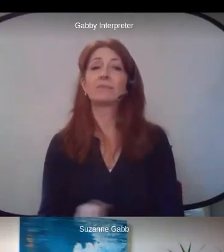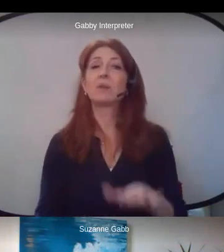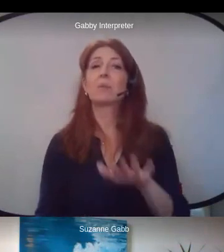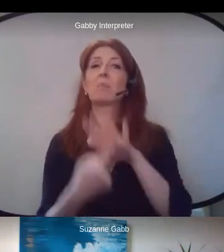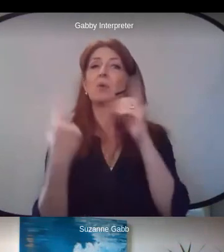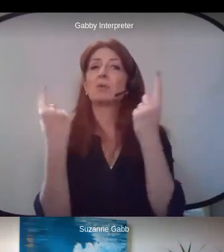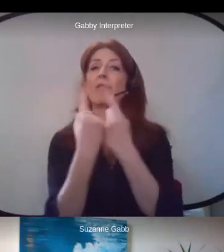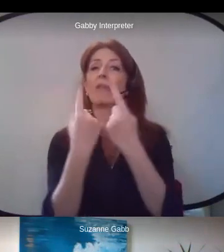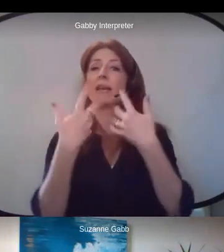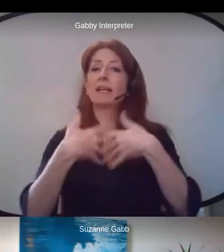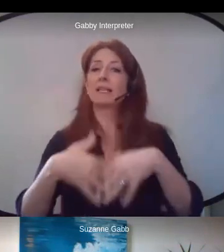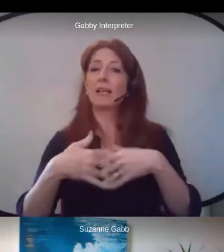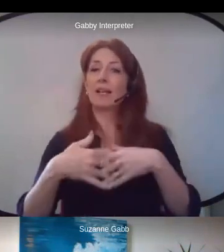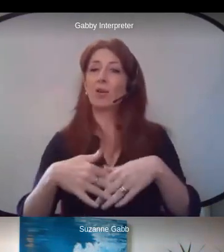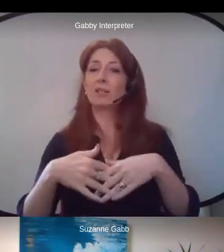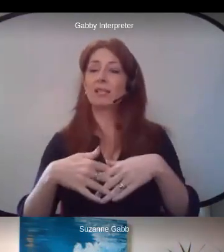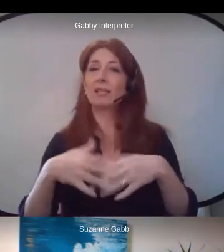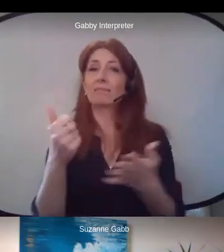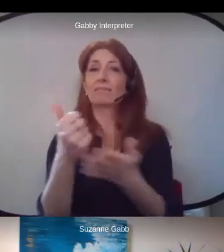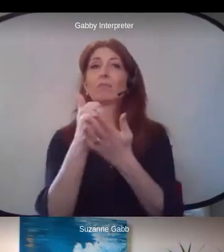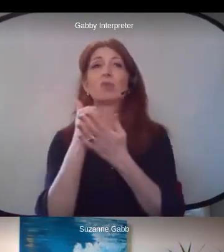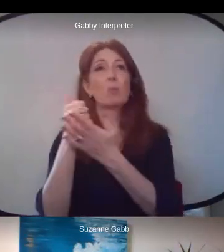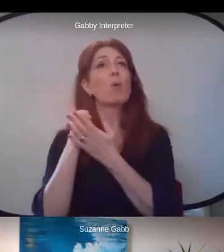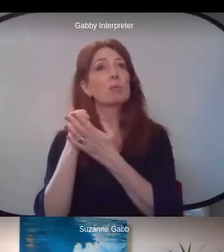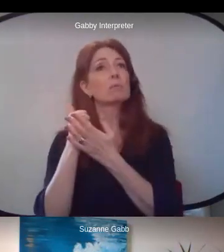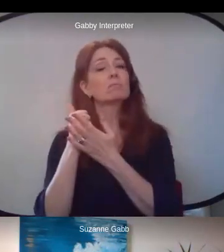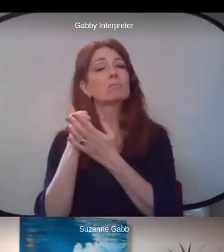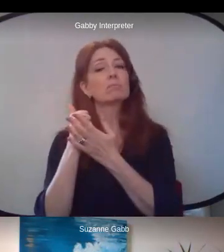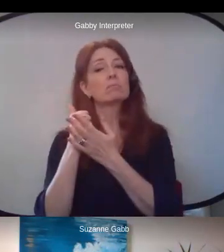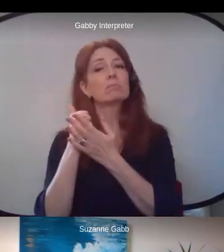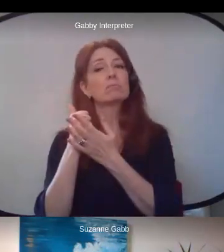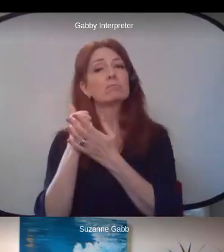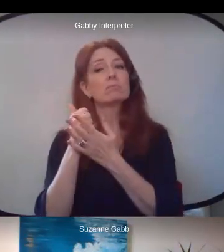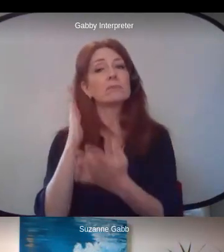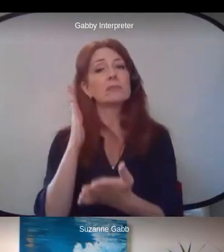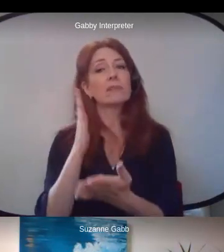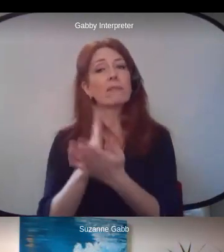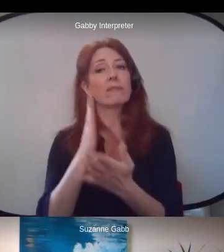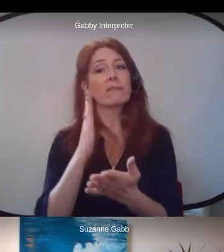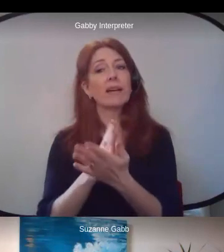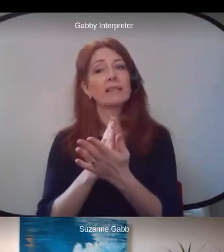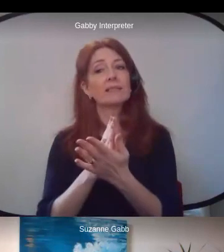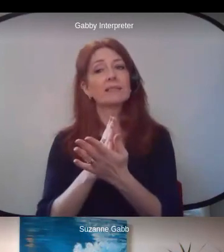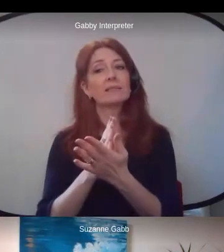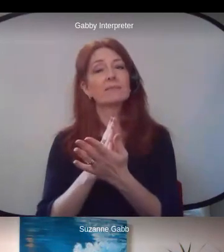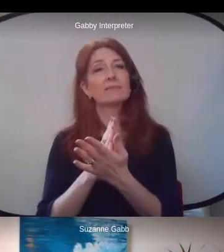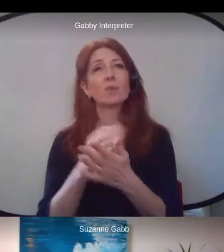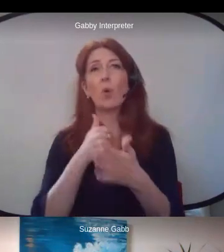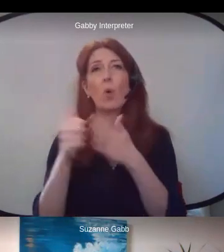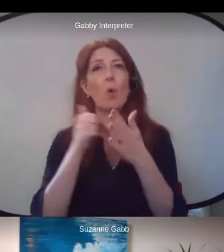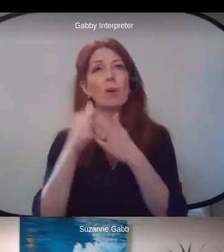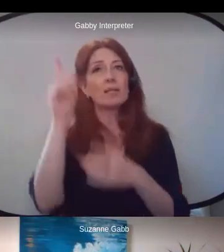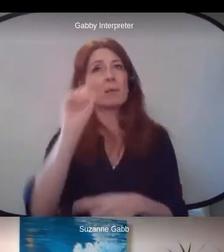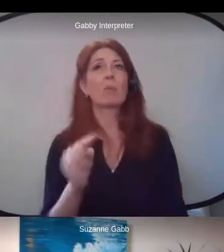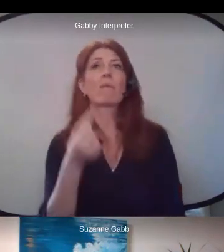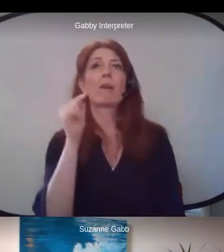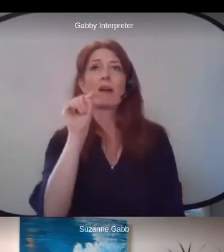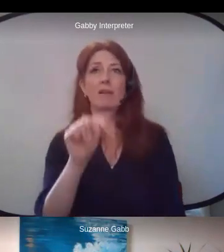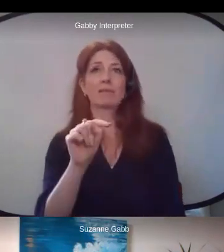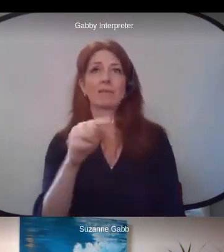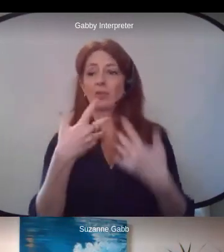evolving to hopefully support people in is the fact that it's the people first, not the technology.